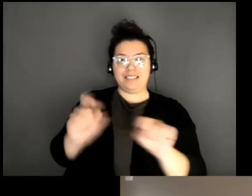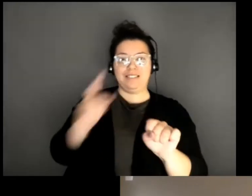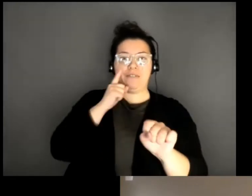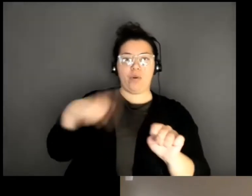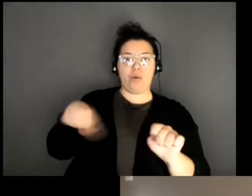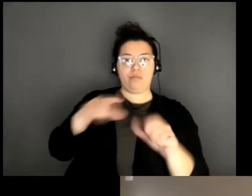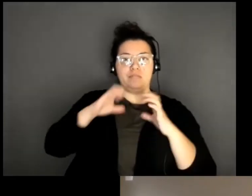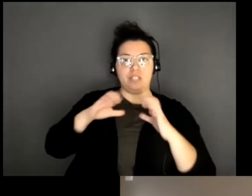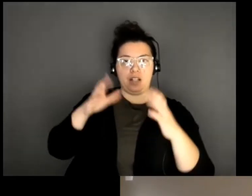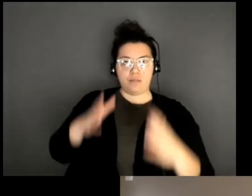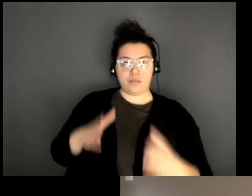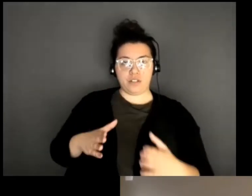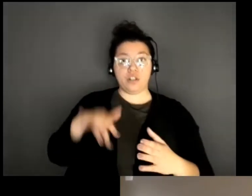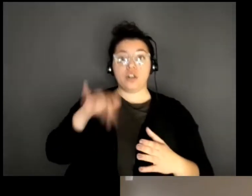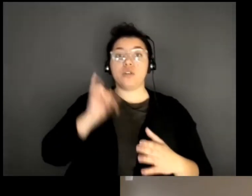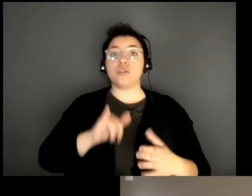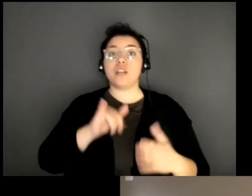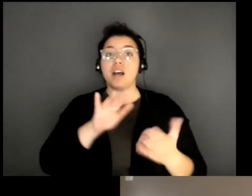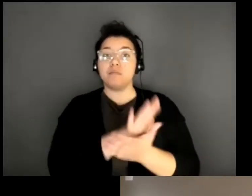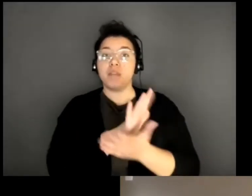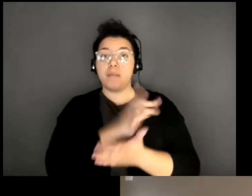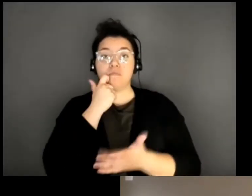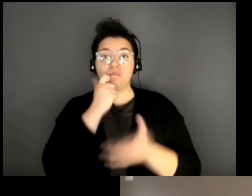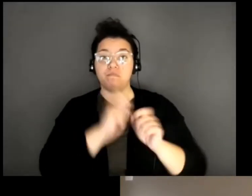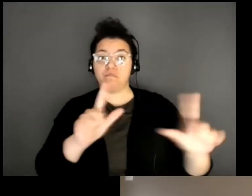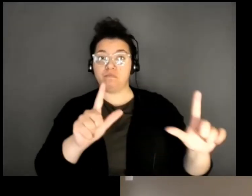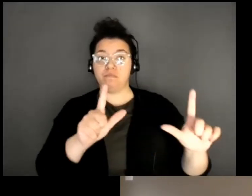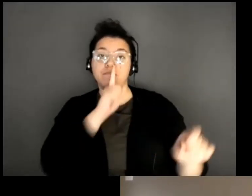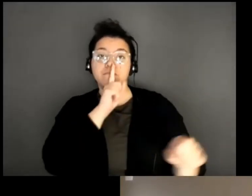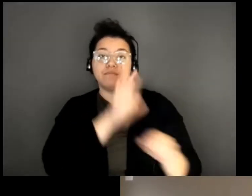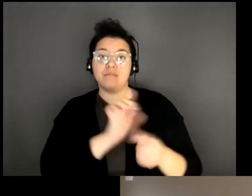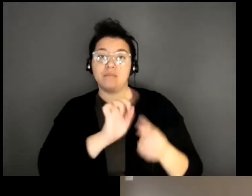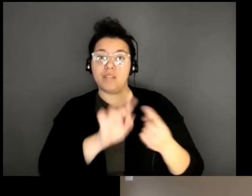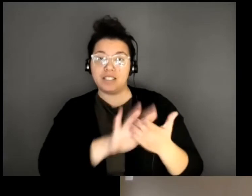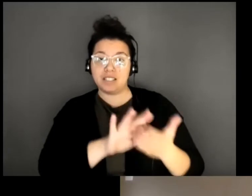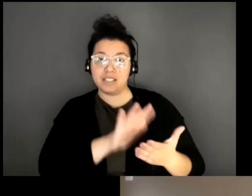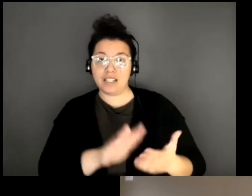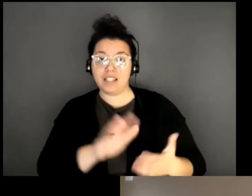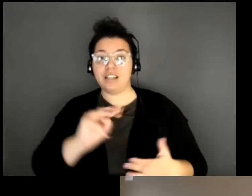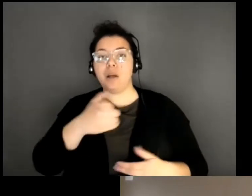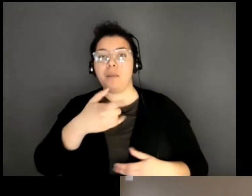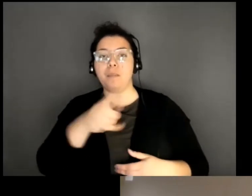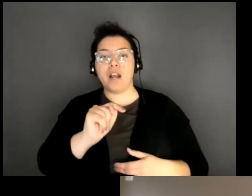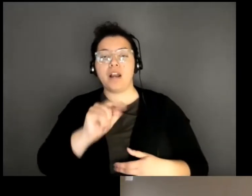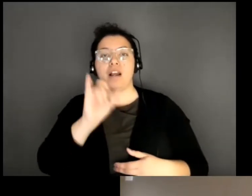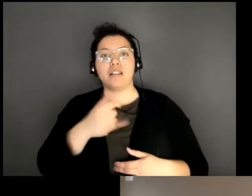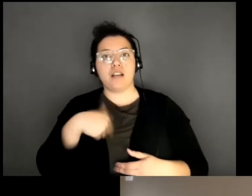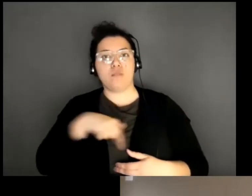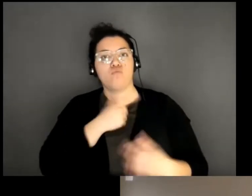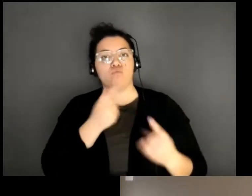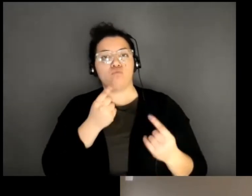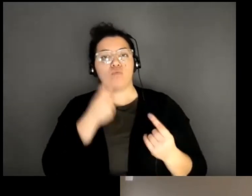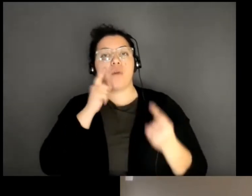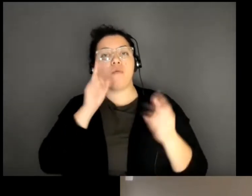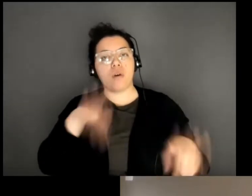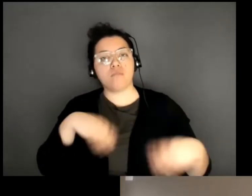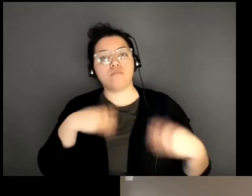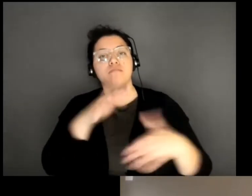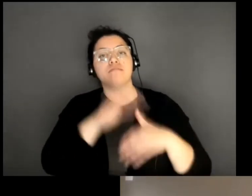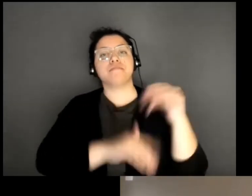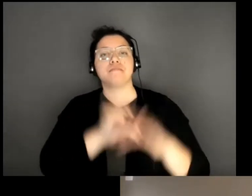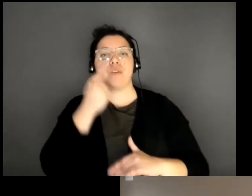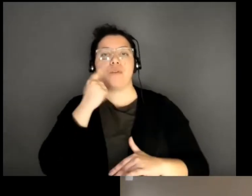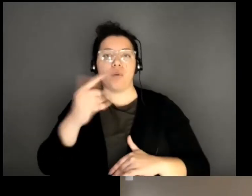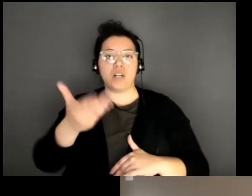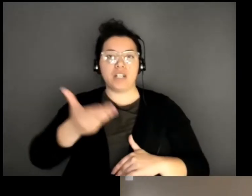is what Marriott has set themselves apart to do to make sure that we can give confidence to our guests that we're doing everything